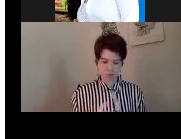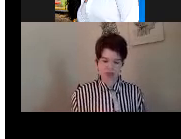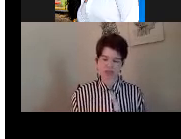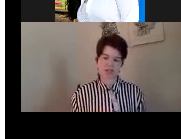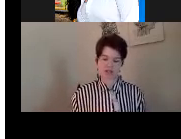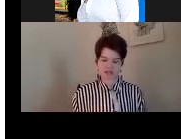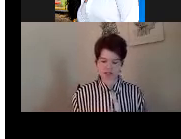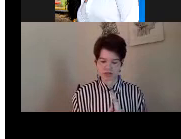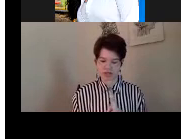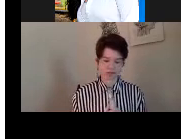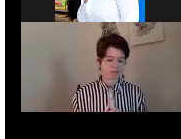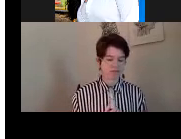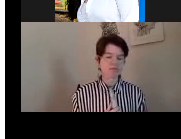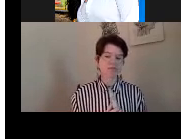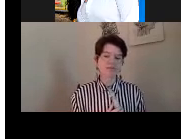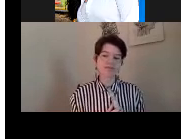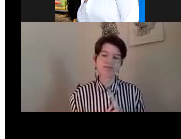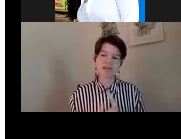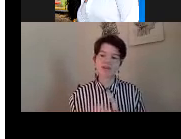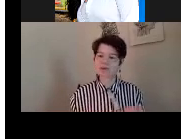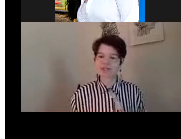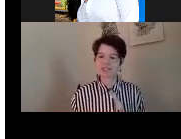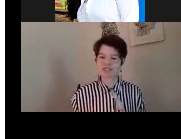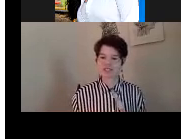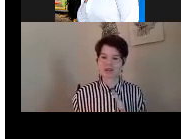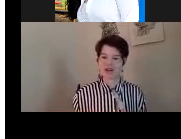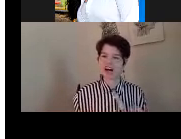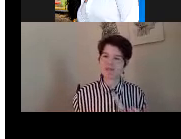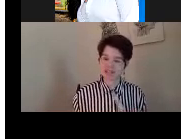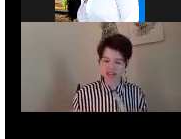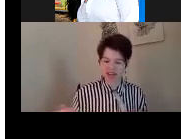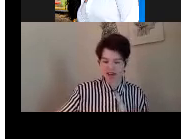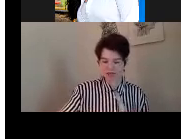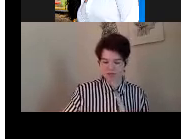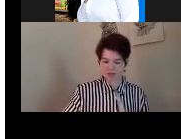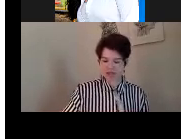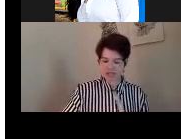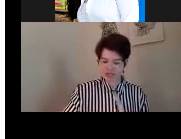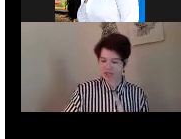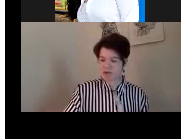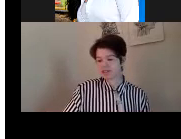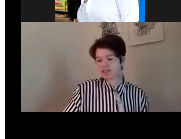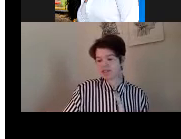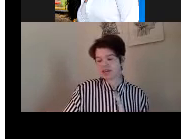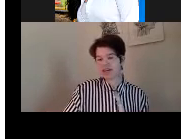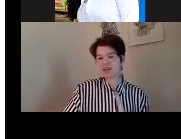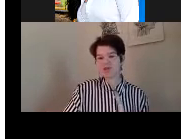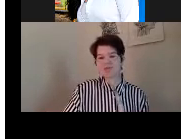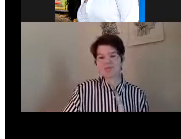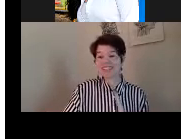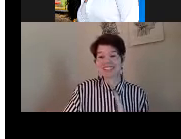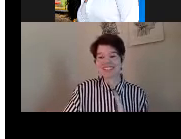key points in our history? I'm going to give us about a minute and a half to think about this.